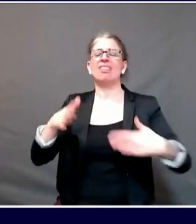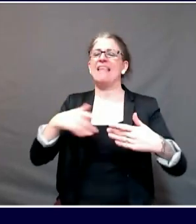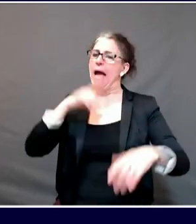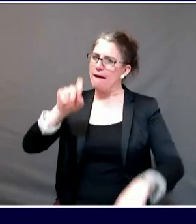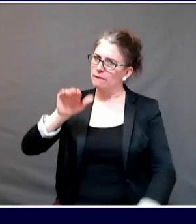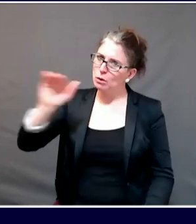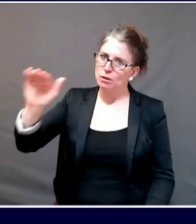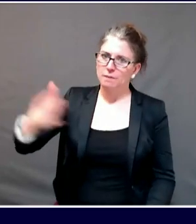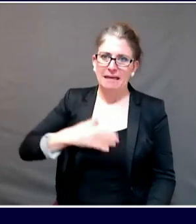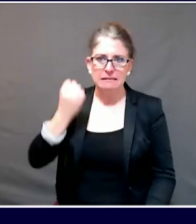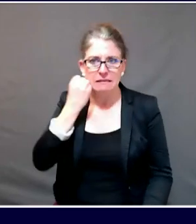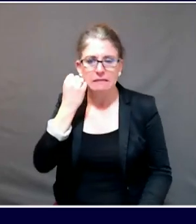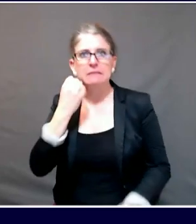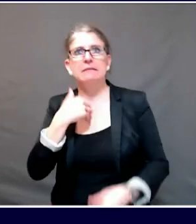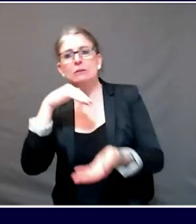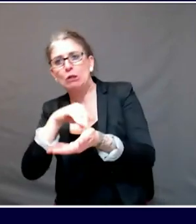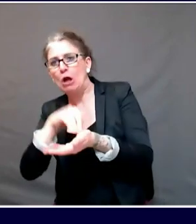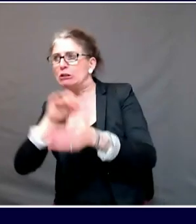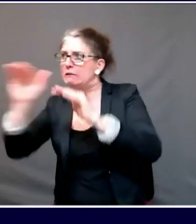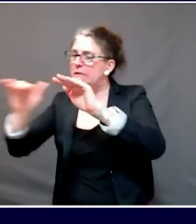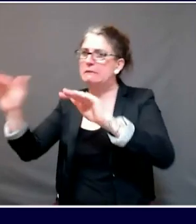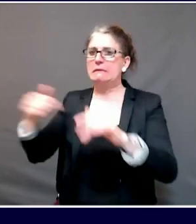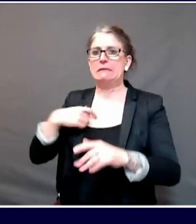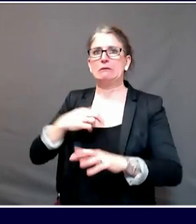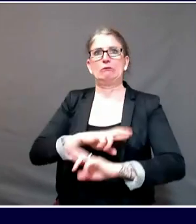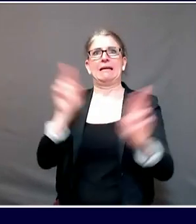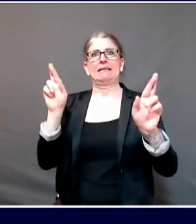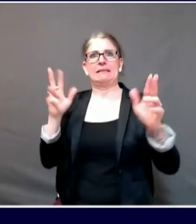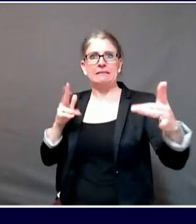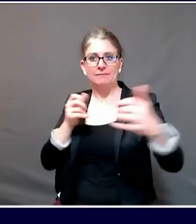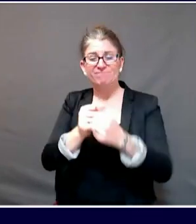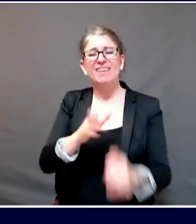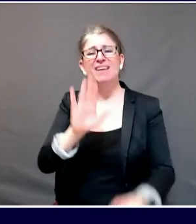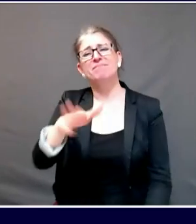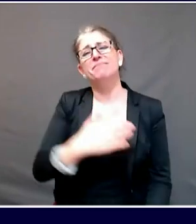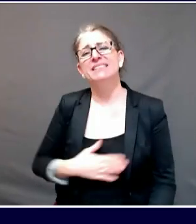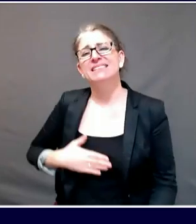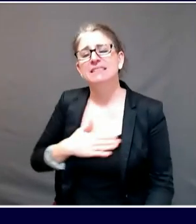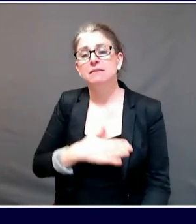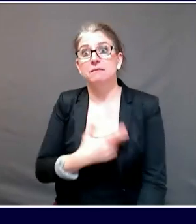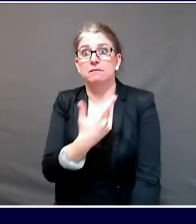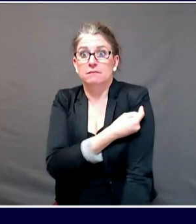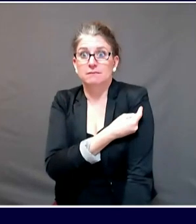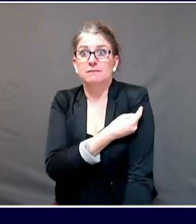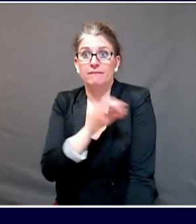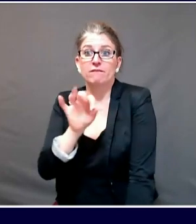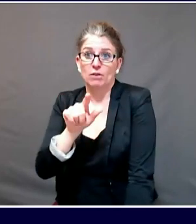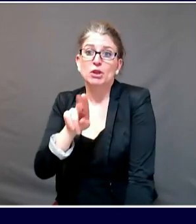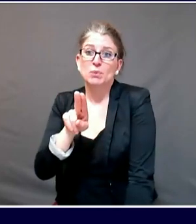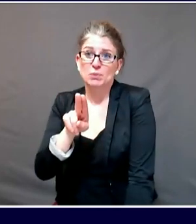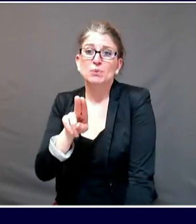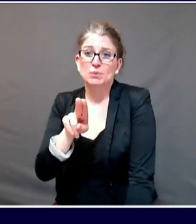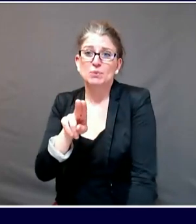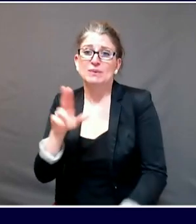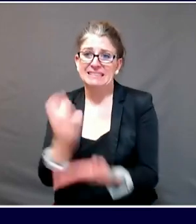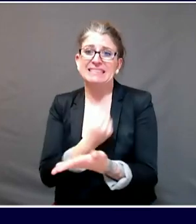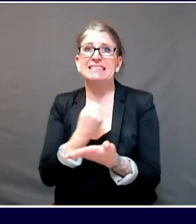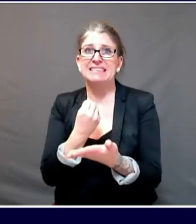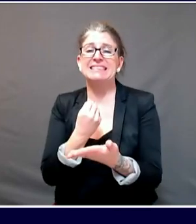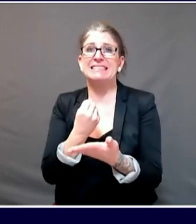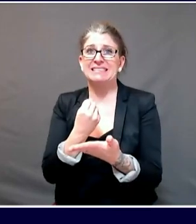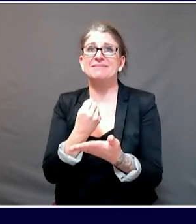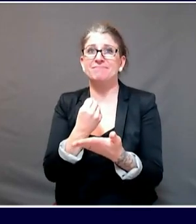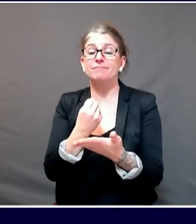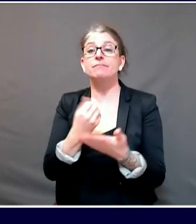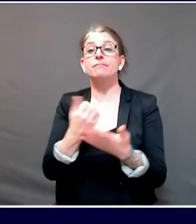shot. It is not too late whatsoever to go get your flu shot. And the last thing you can do is to prepare for 2021, especially